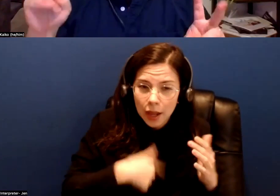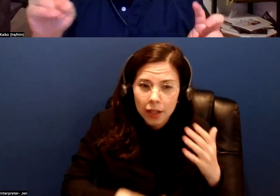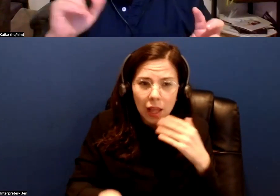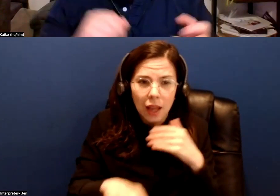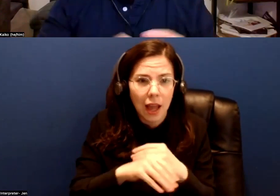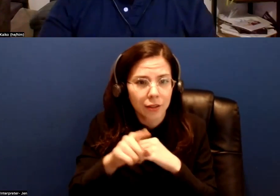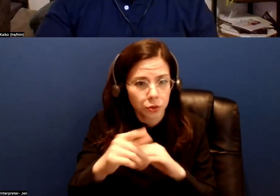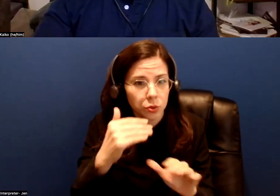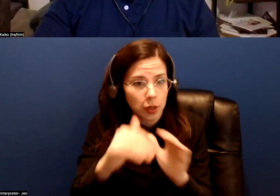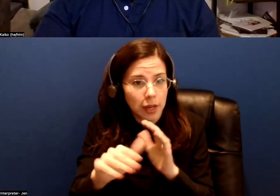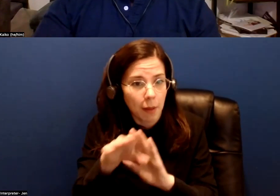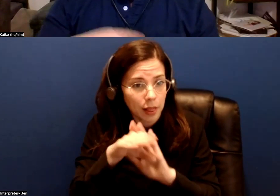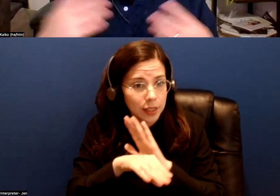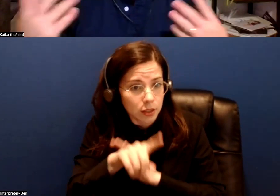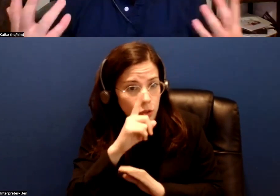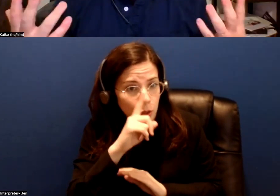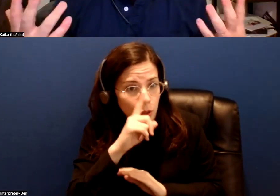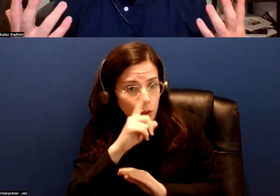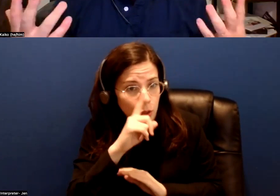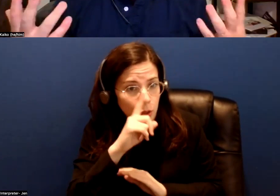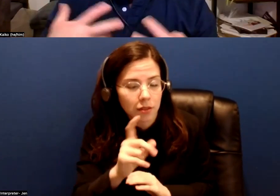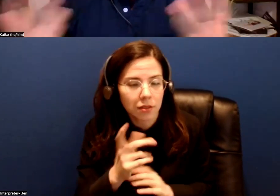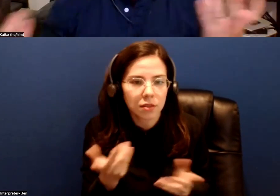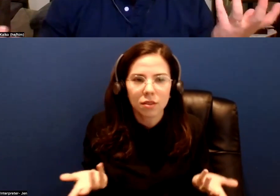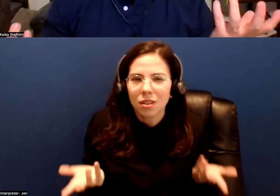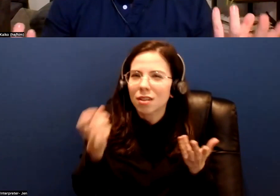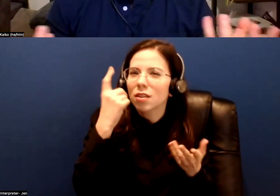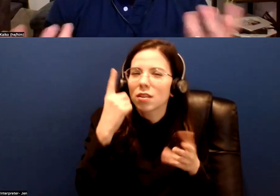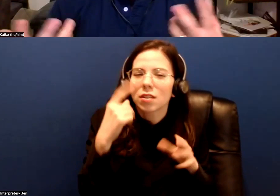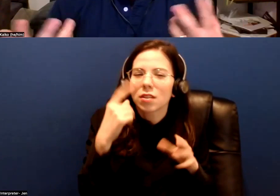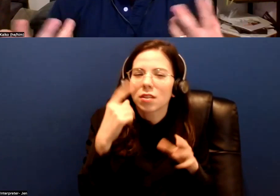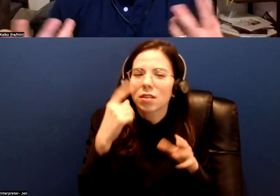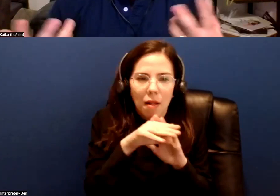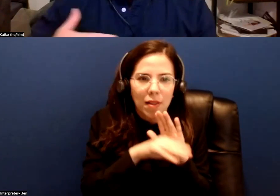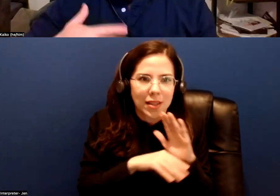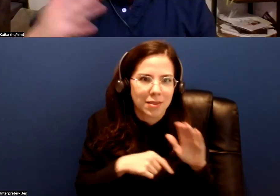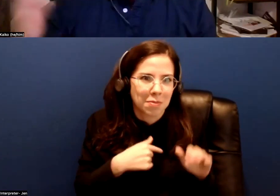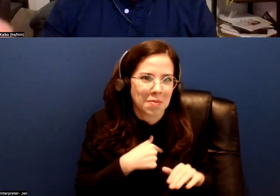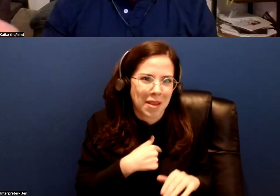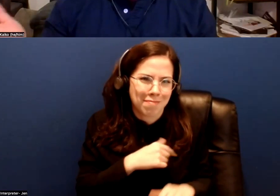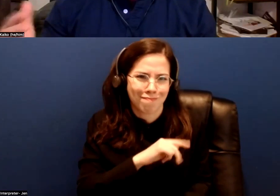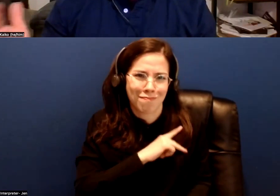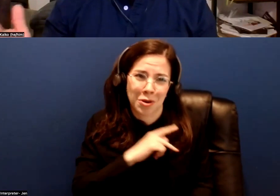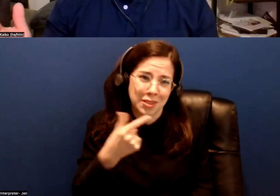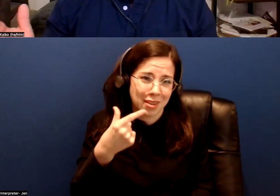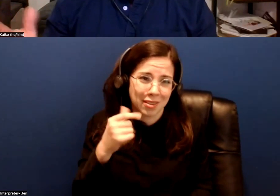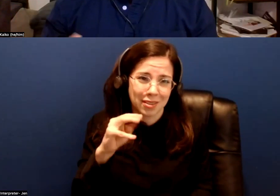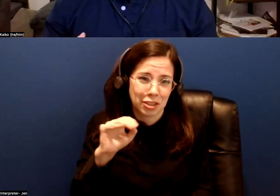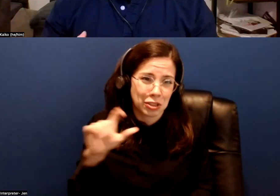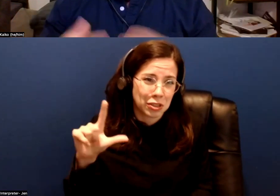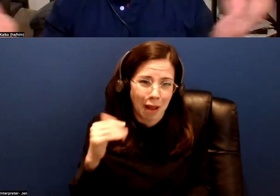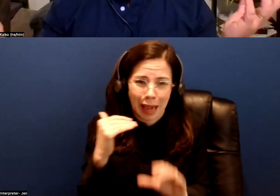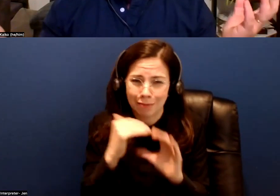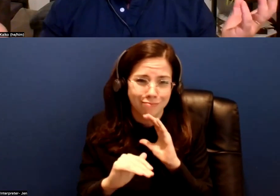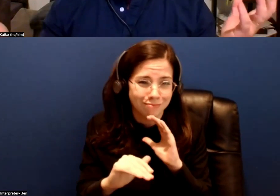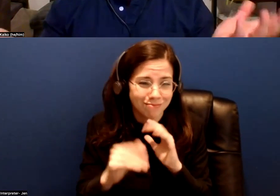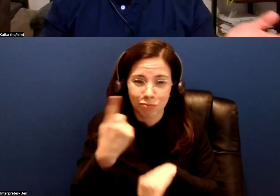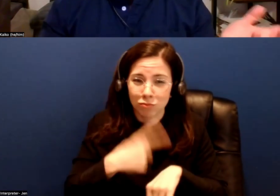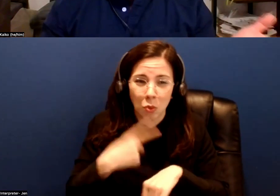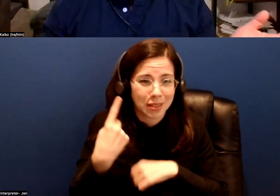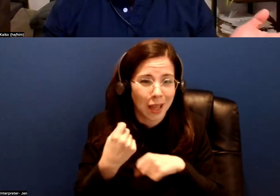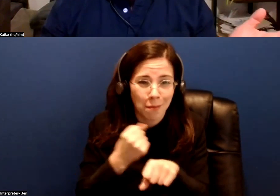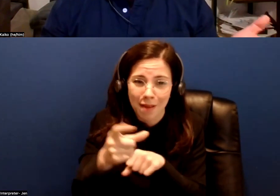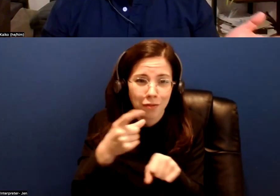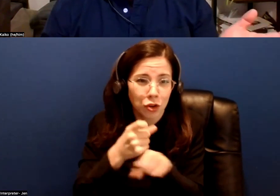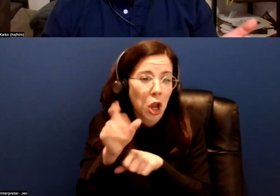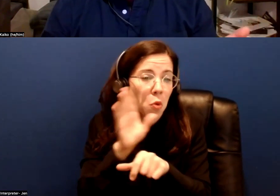an email list, right? And this is a list just for my own personal email that maybe once a year, twice a year, I'll send an